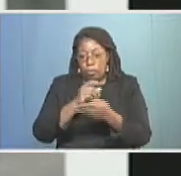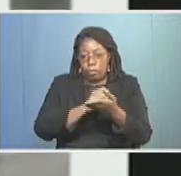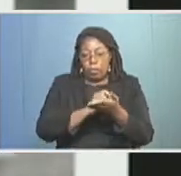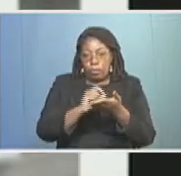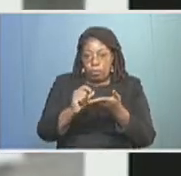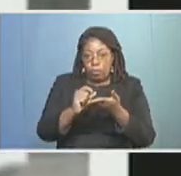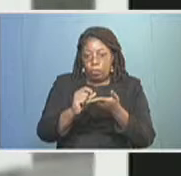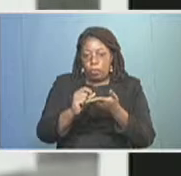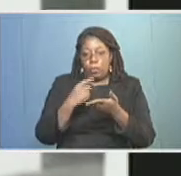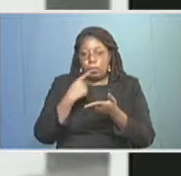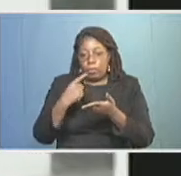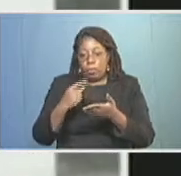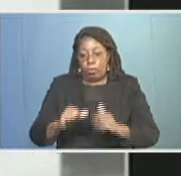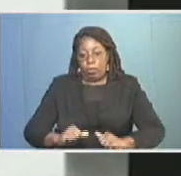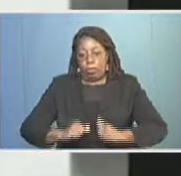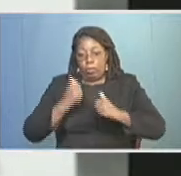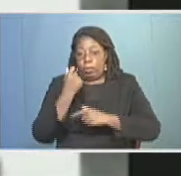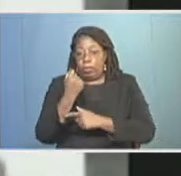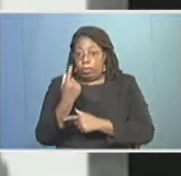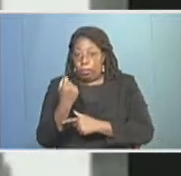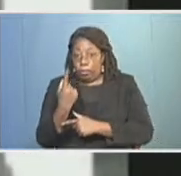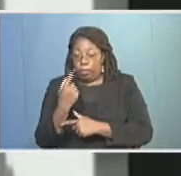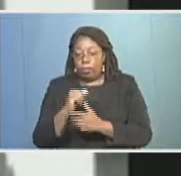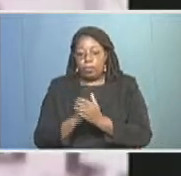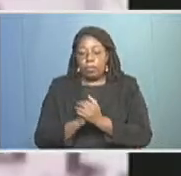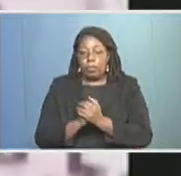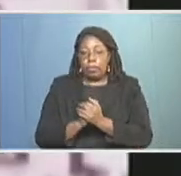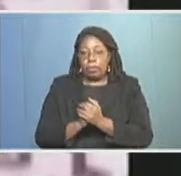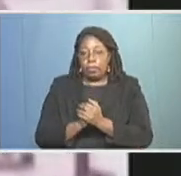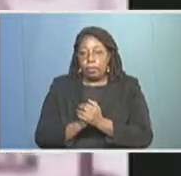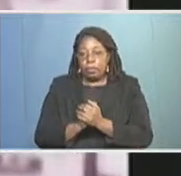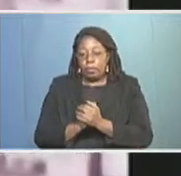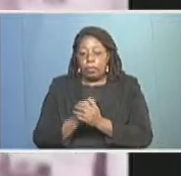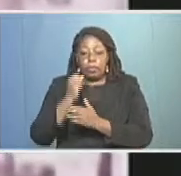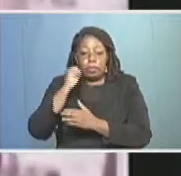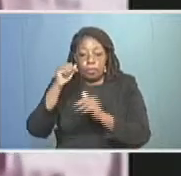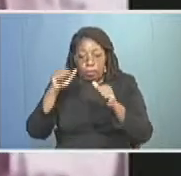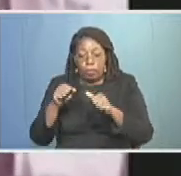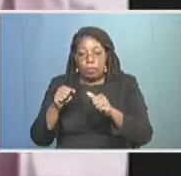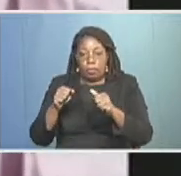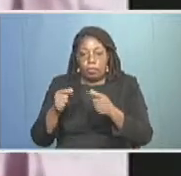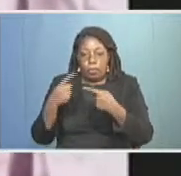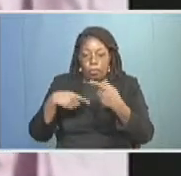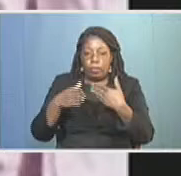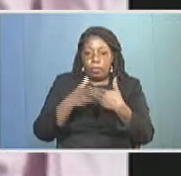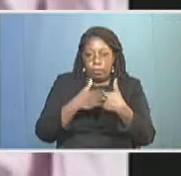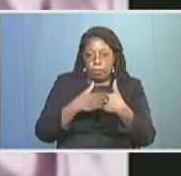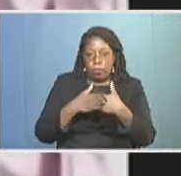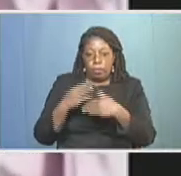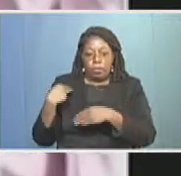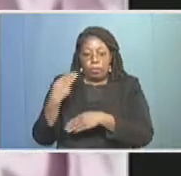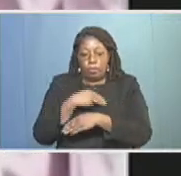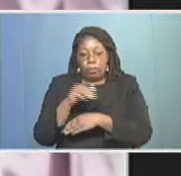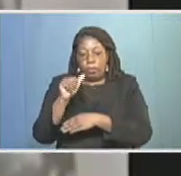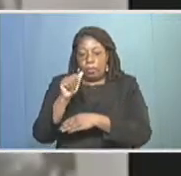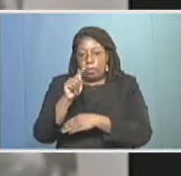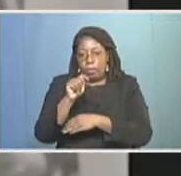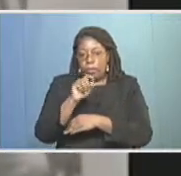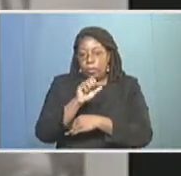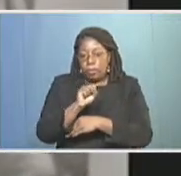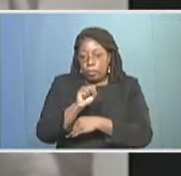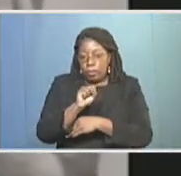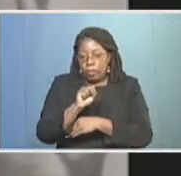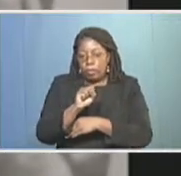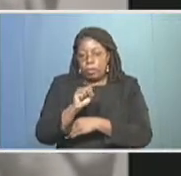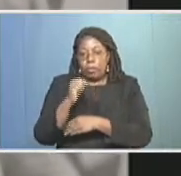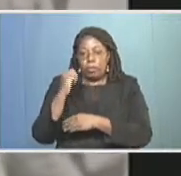Brave 11. Luckily, she was able to make it back. She was a member of the ATS, and she